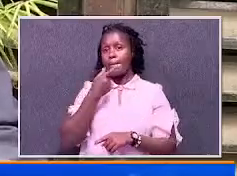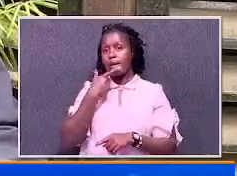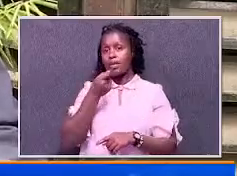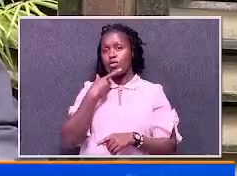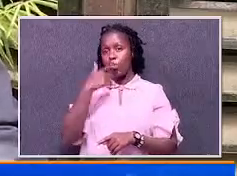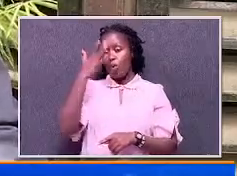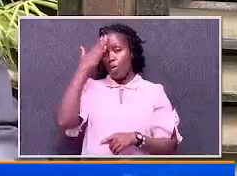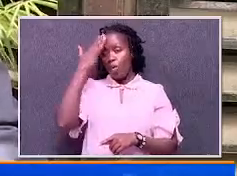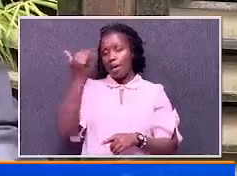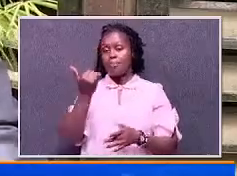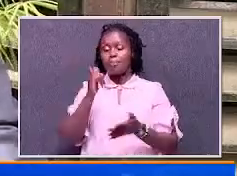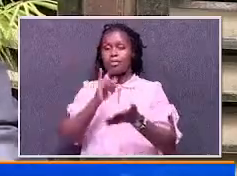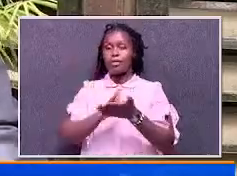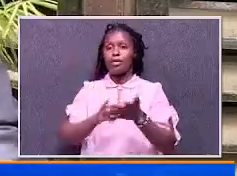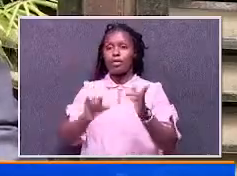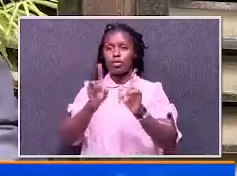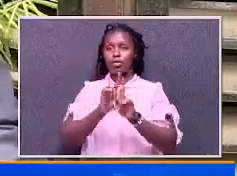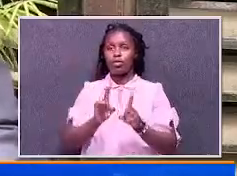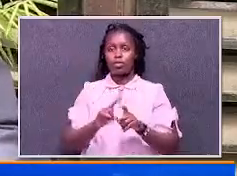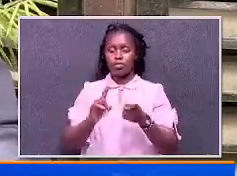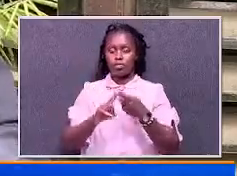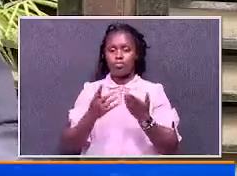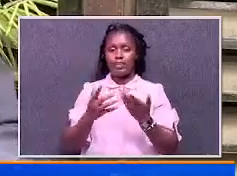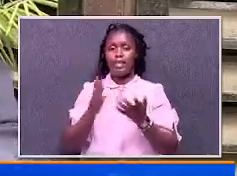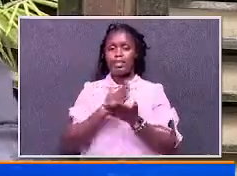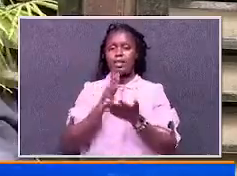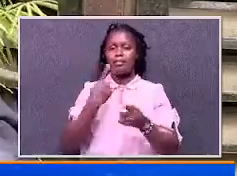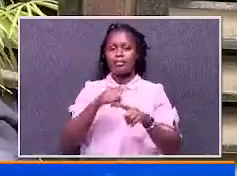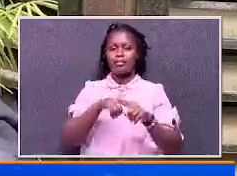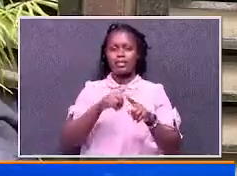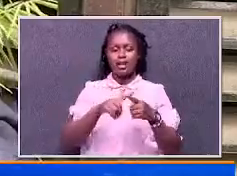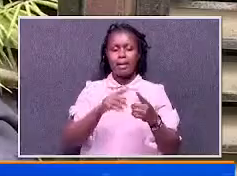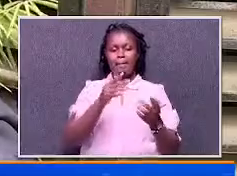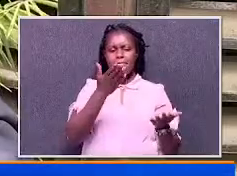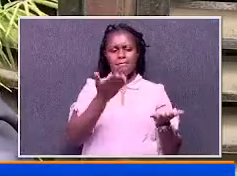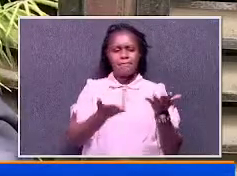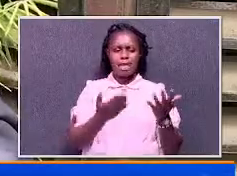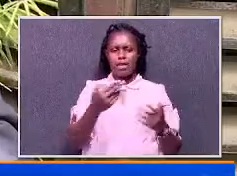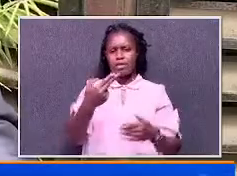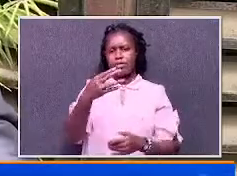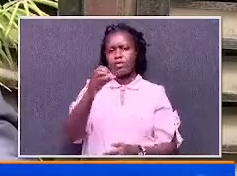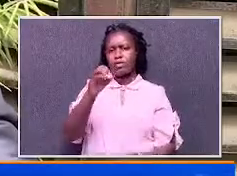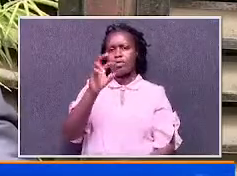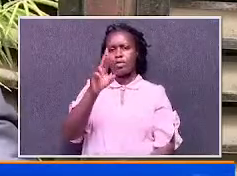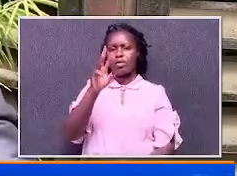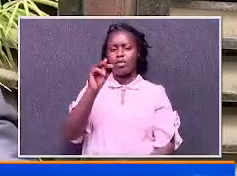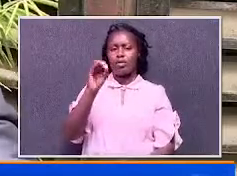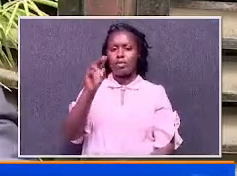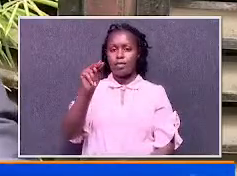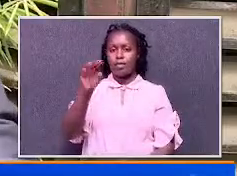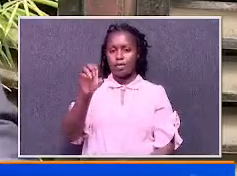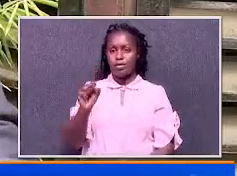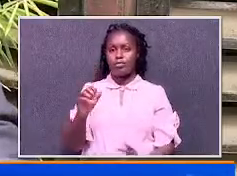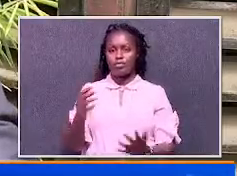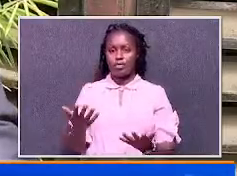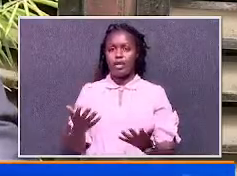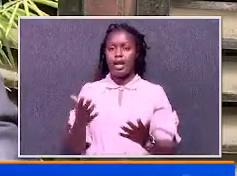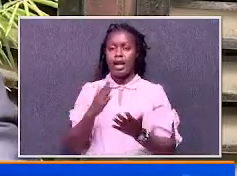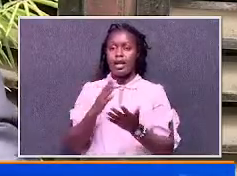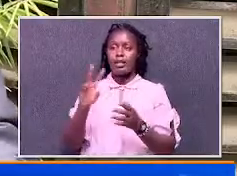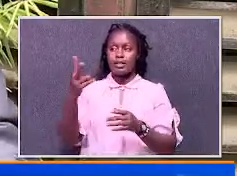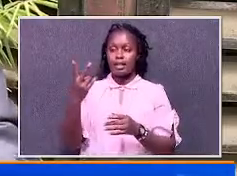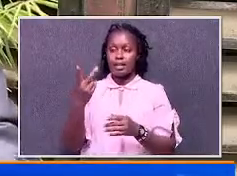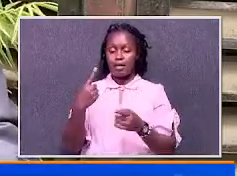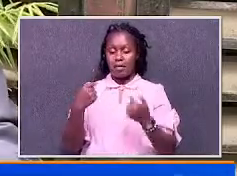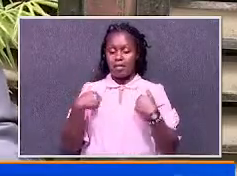they really play with your hormones as ladies, right? Second one was, I'd gotten enough of the kids that I needed. So